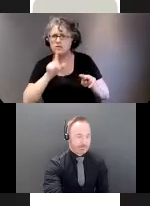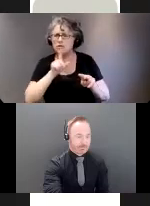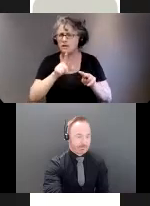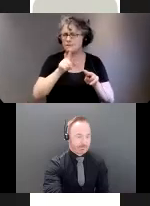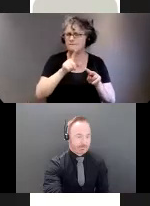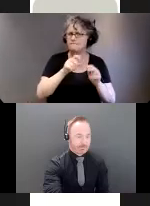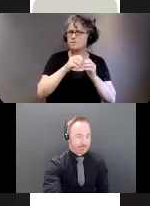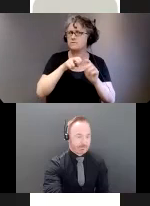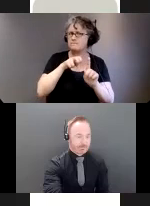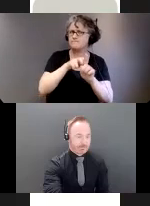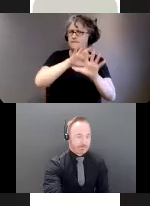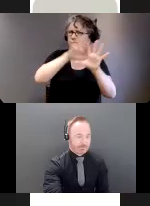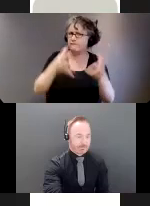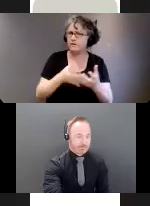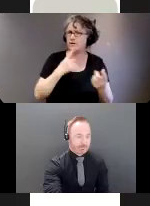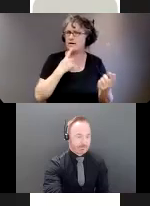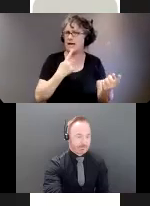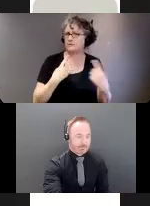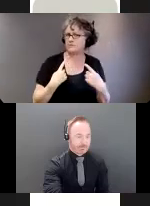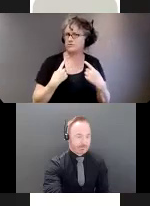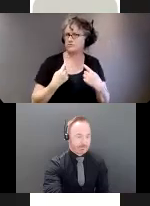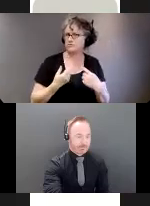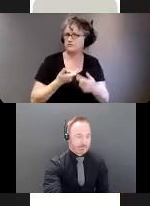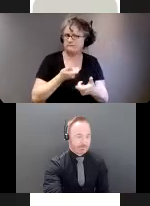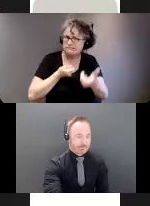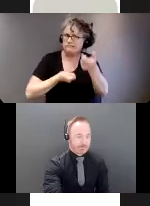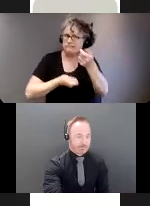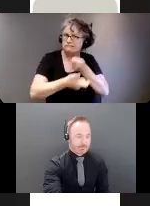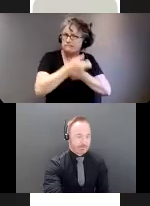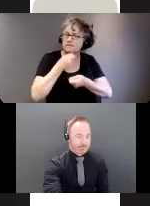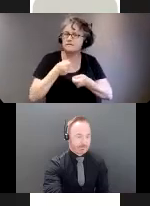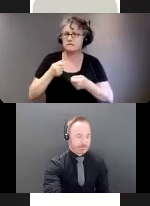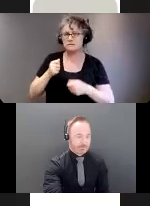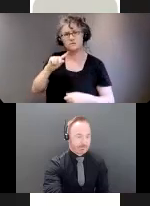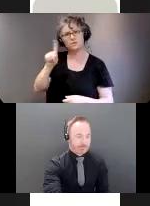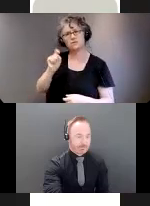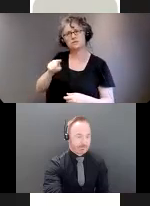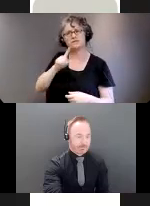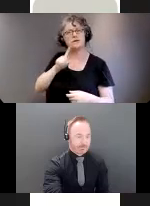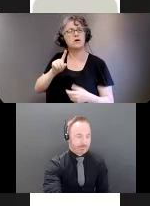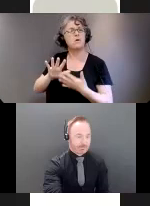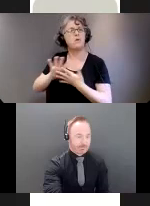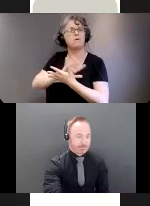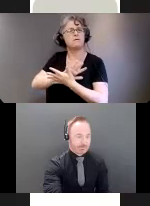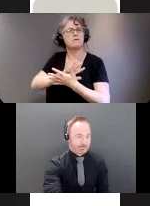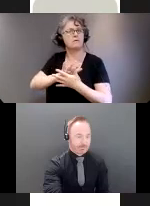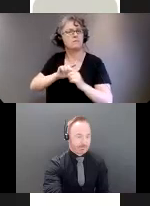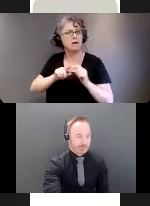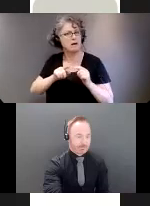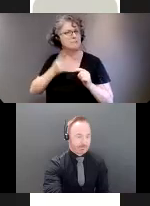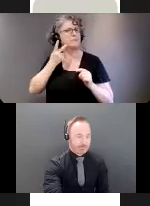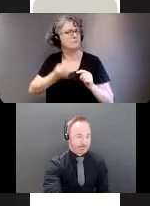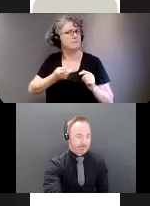very fulsome answers from a question that is quite innocuous. And we